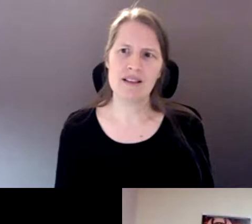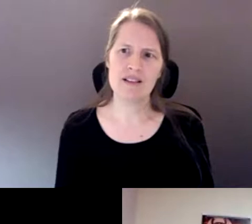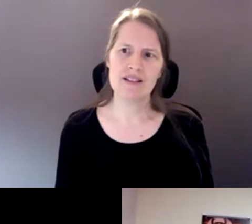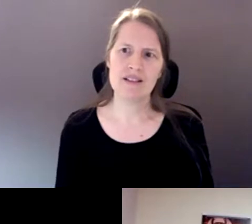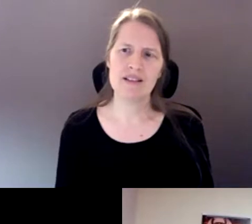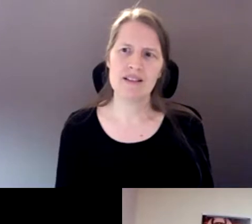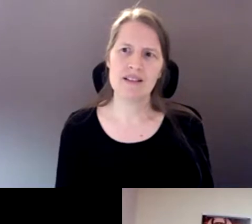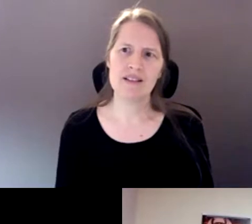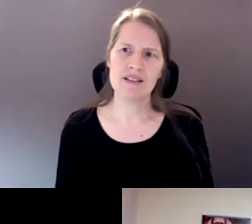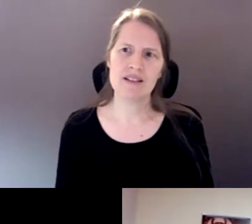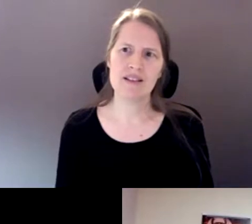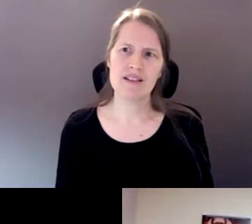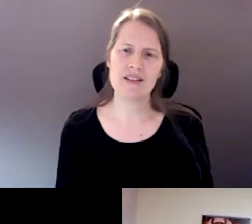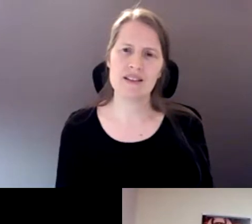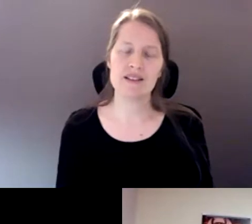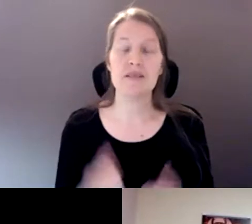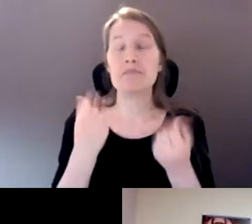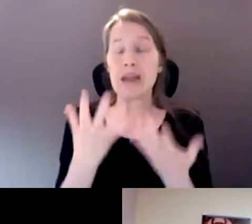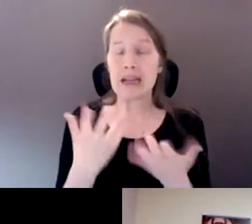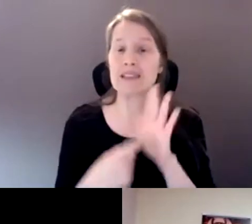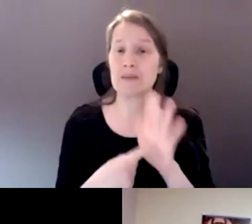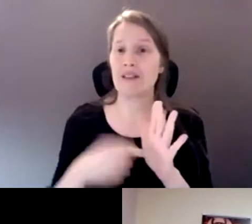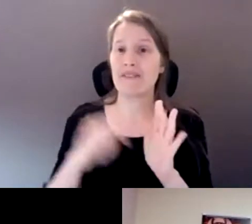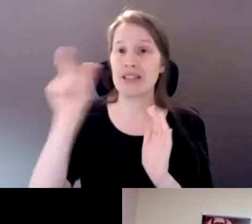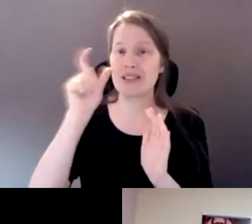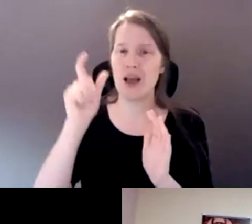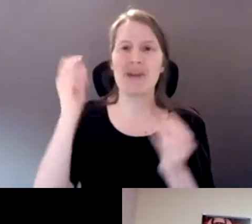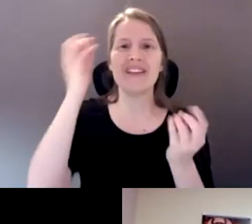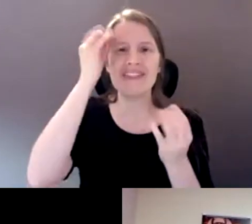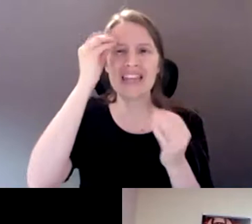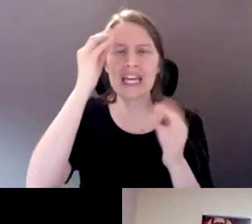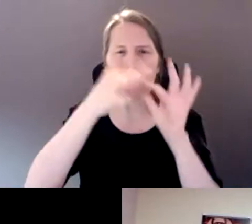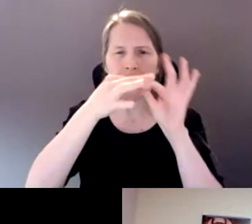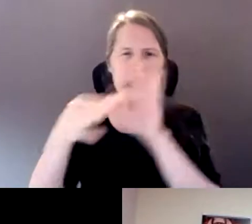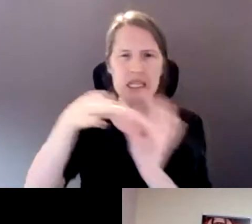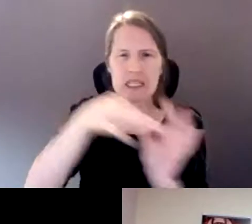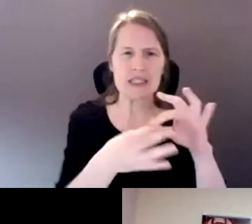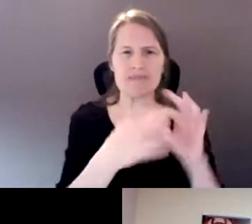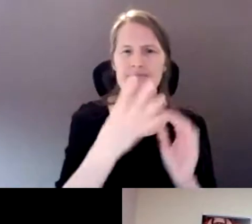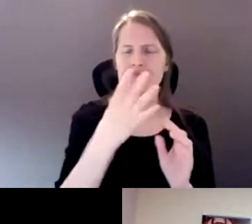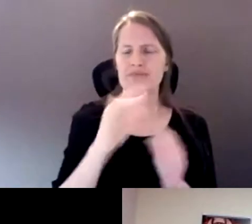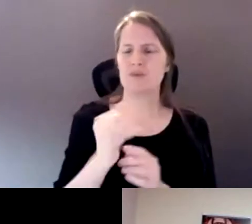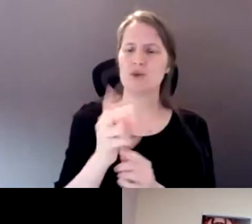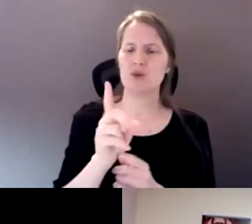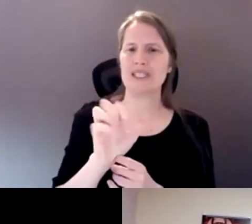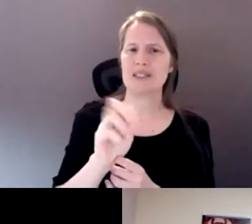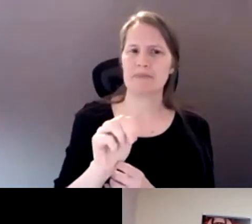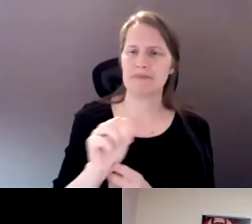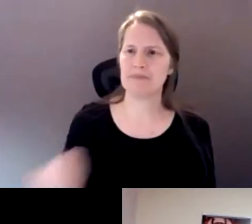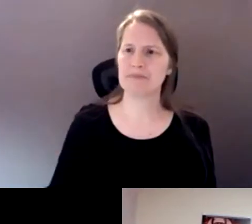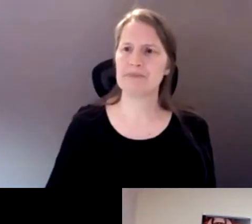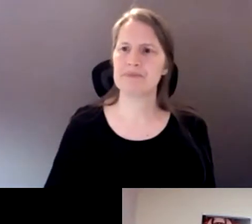examples in Islam of thinking with Judaism. In fact, you could say